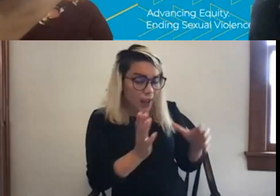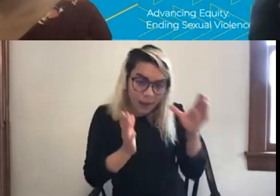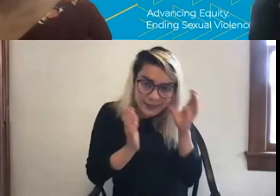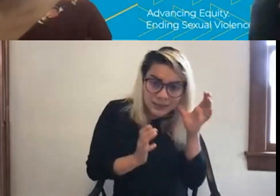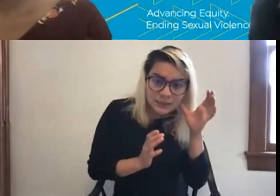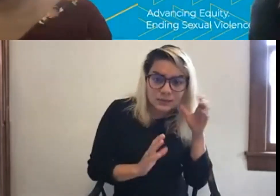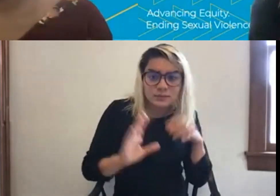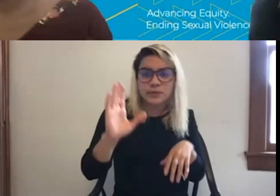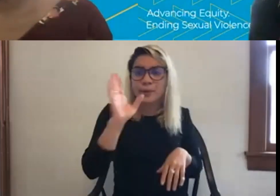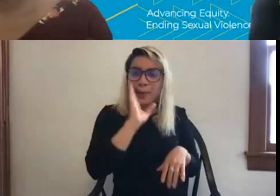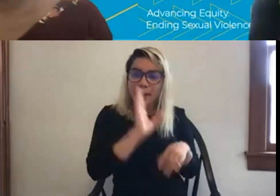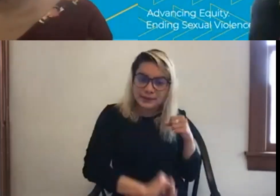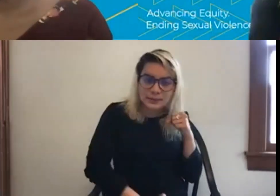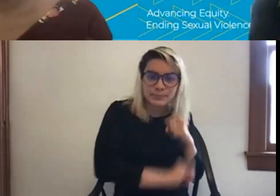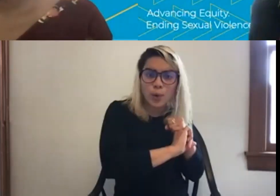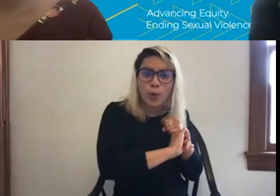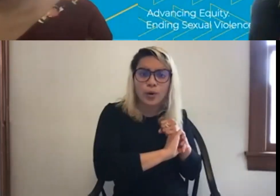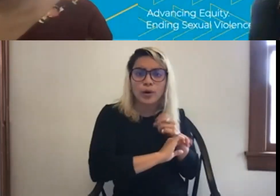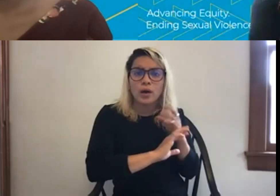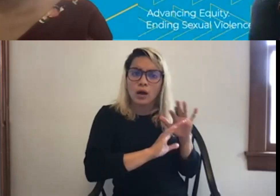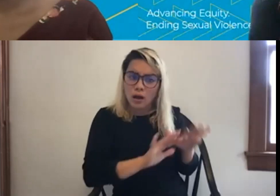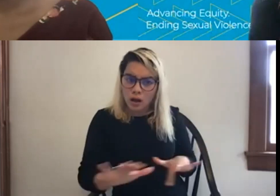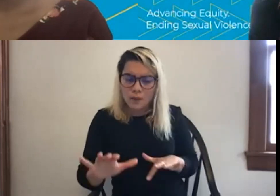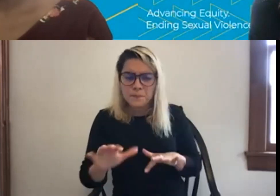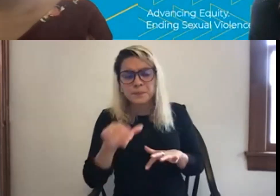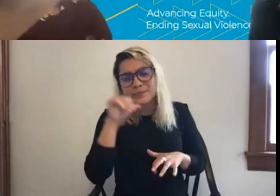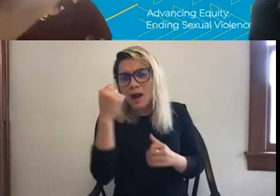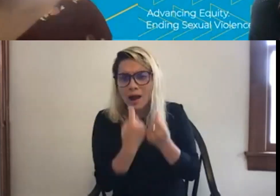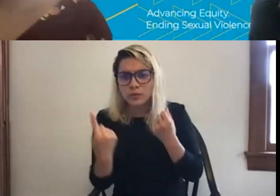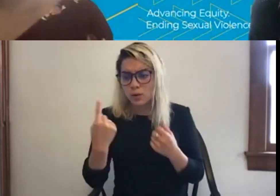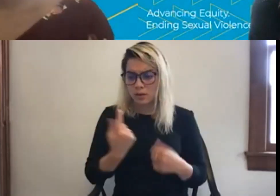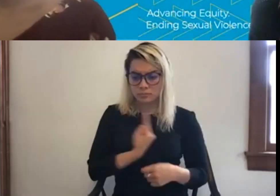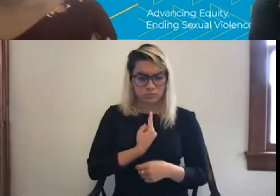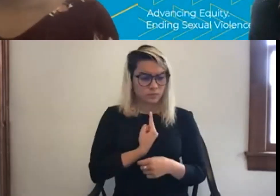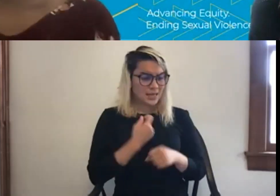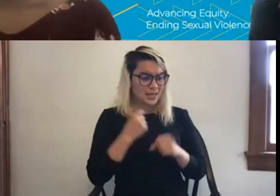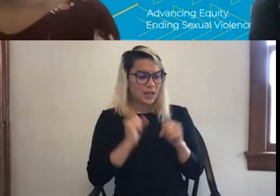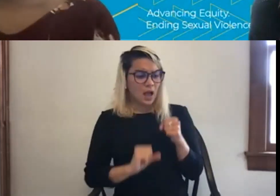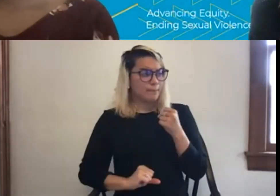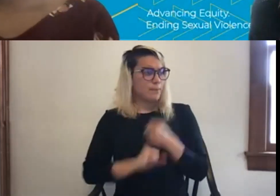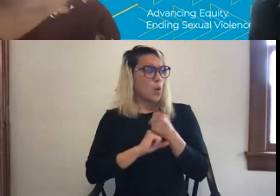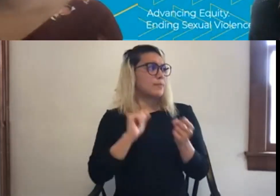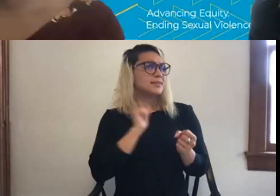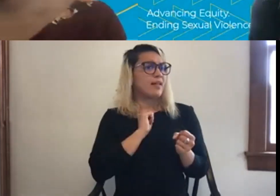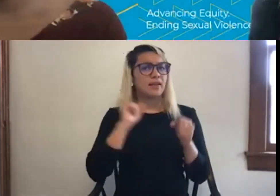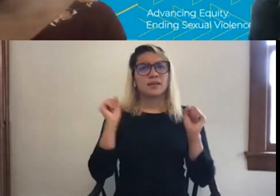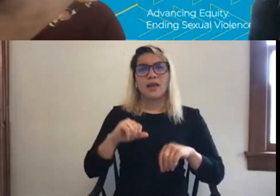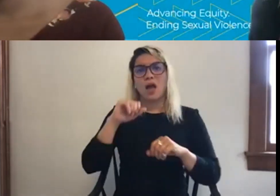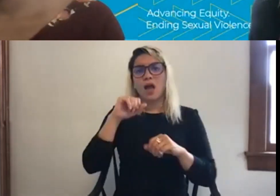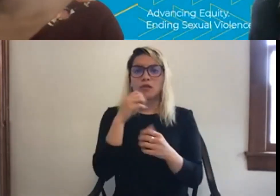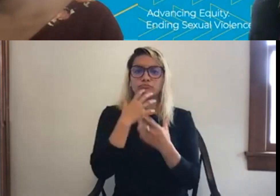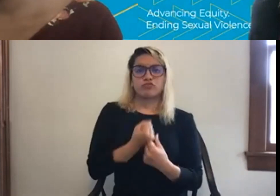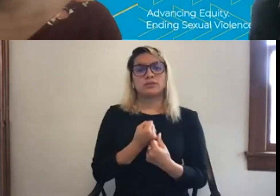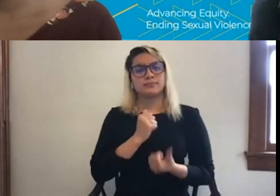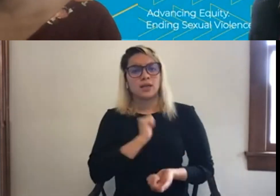And not everyone is equipped to do that, honestly. And I think that's why I'm so inspired by